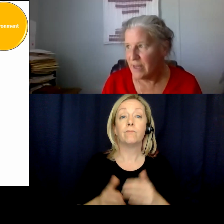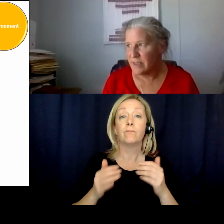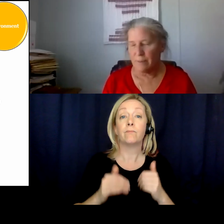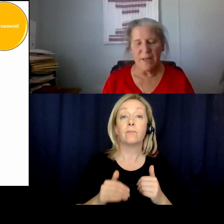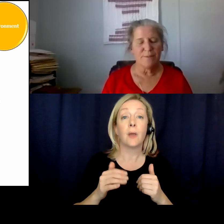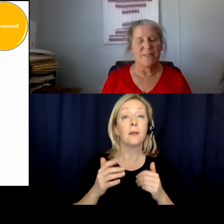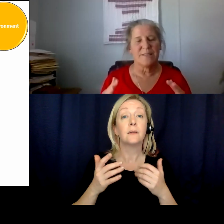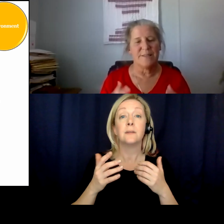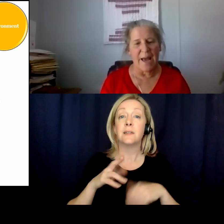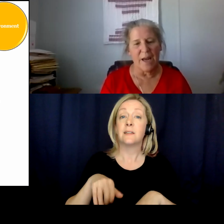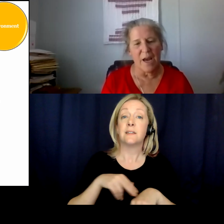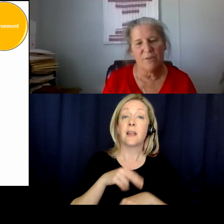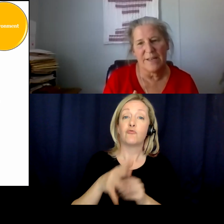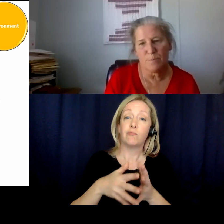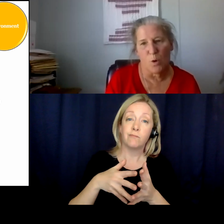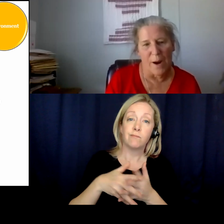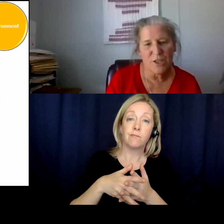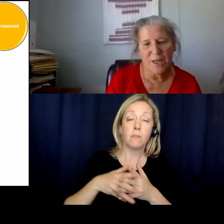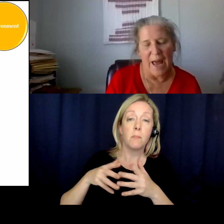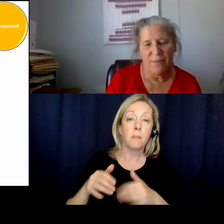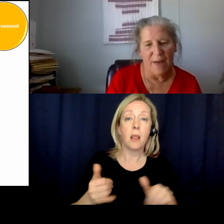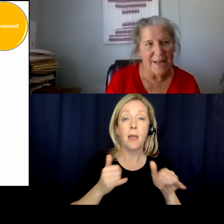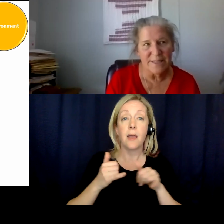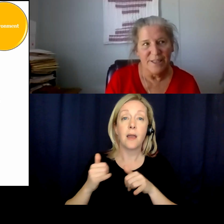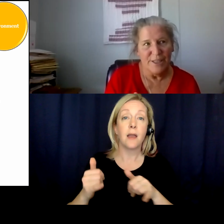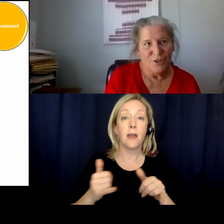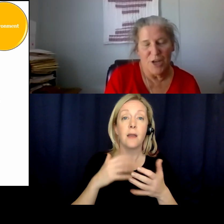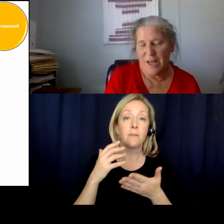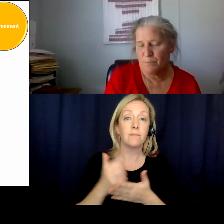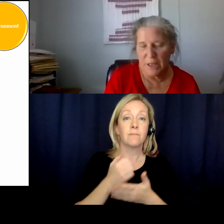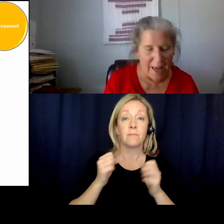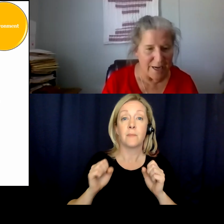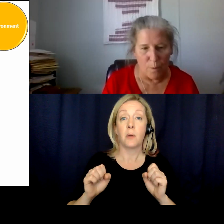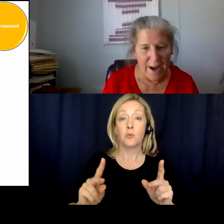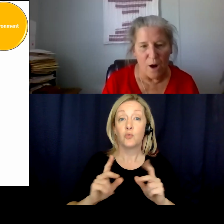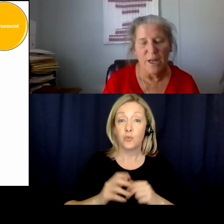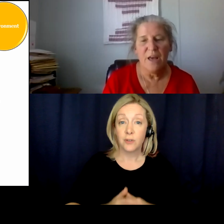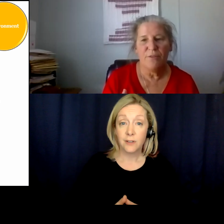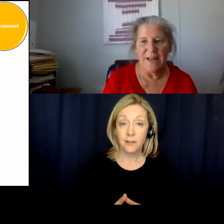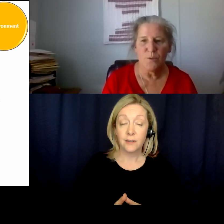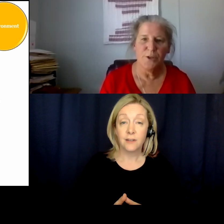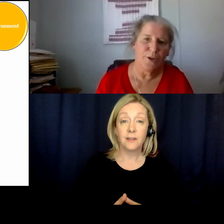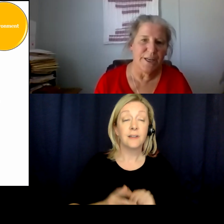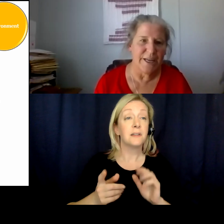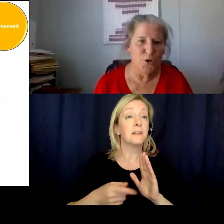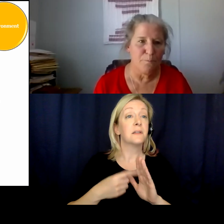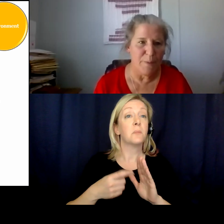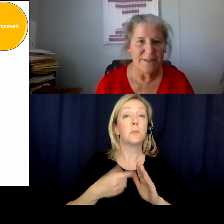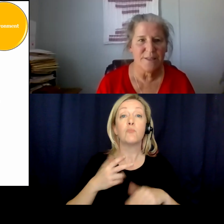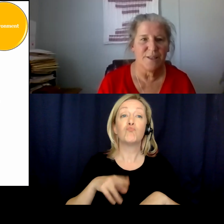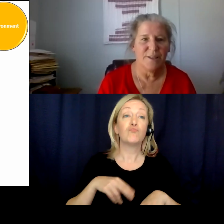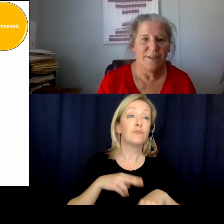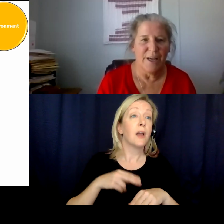it. Sometimes it's that kind of exploration and that just playing around, that's when you're going to get